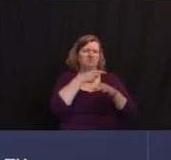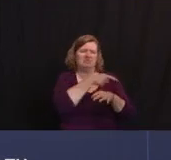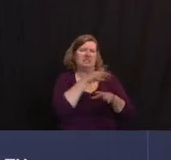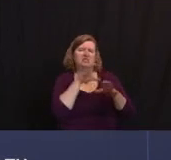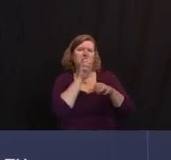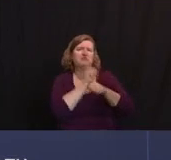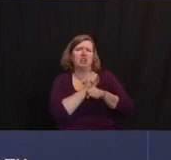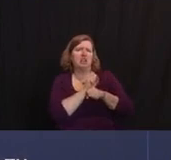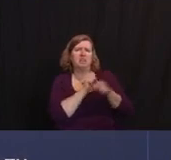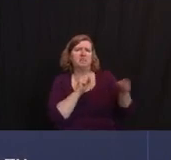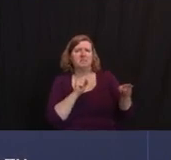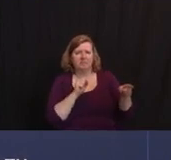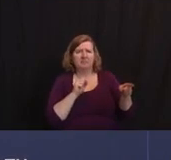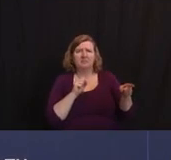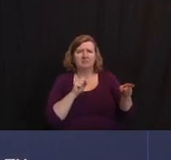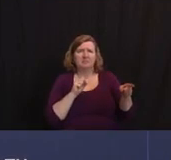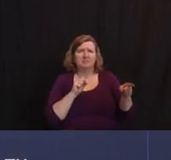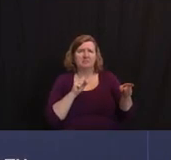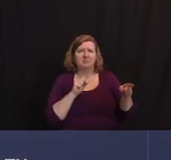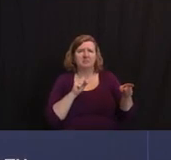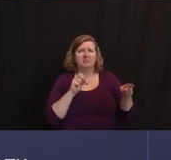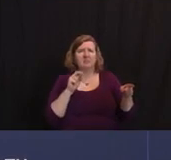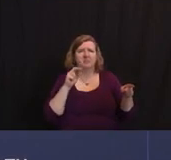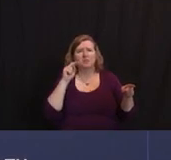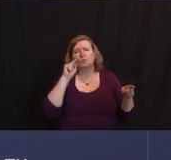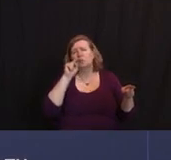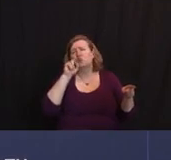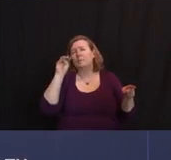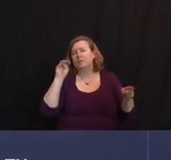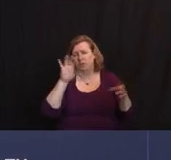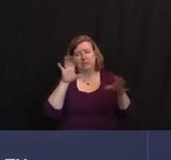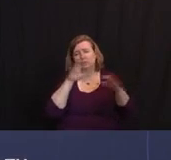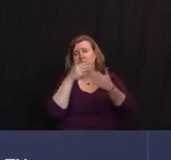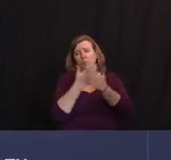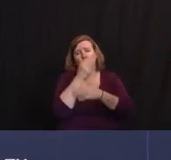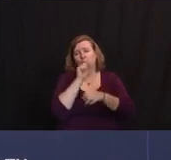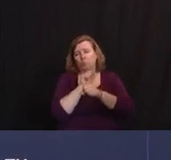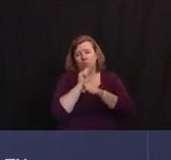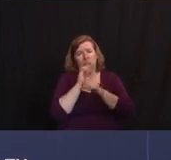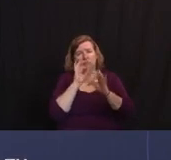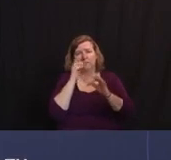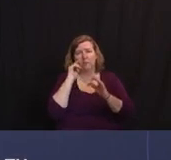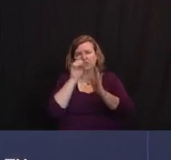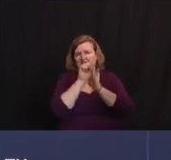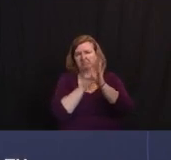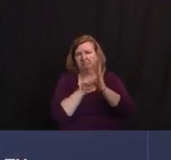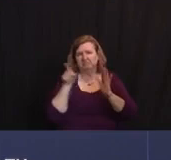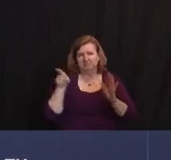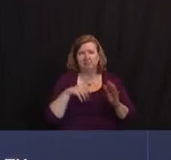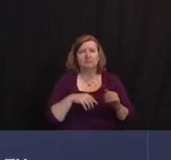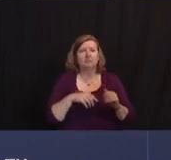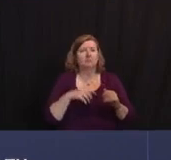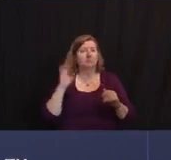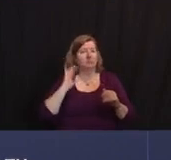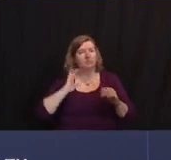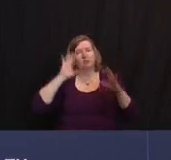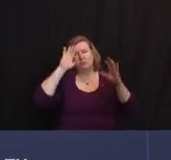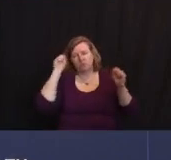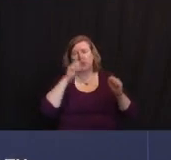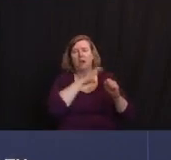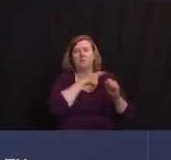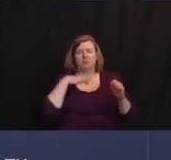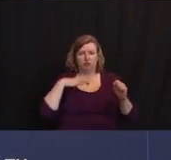job in the pandemic more generally. She's, by the way, the former health commissioner, Judy. Don't get any